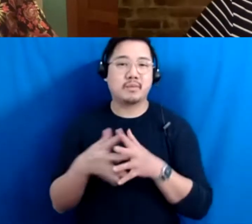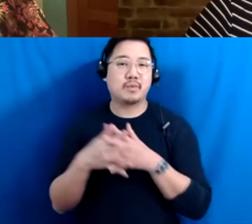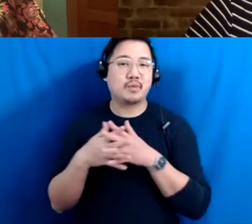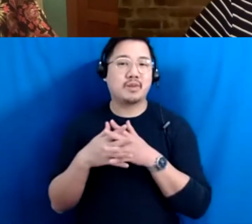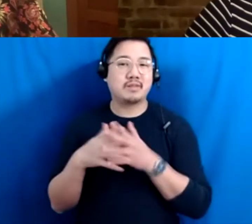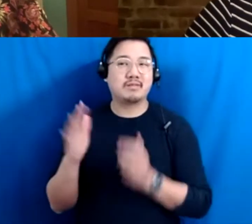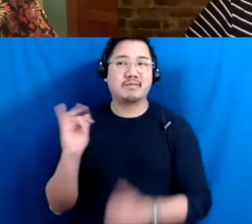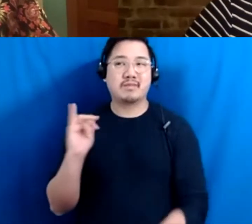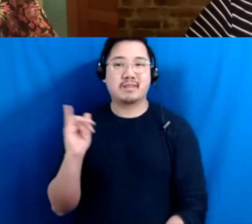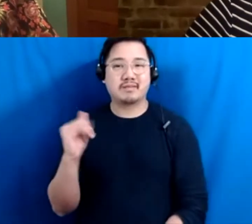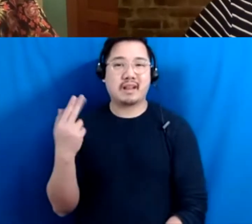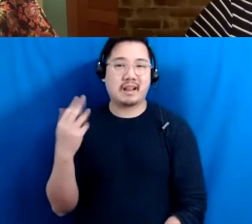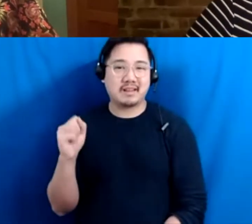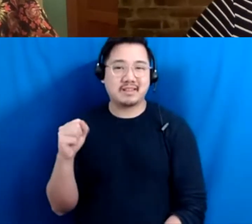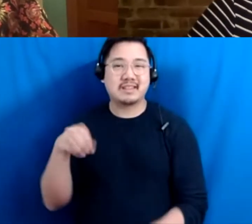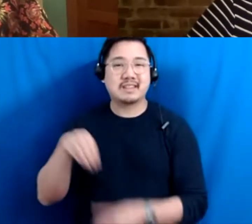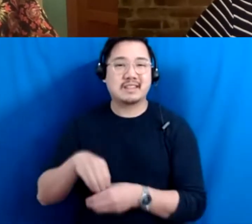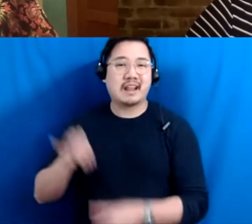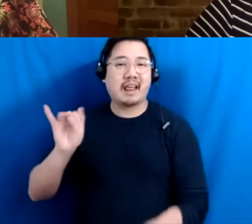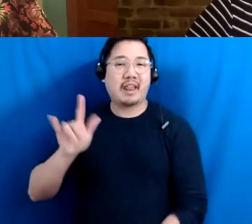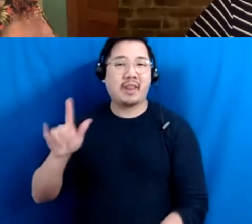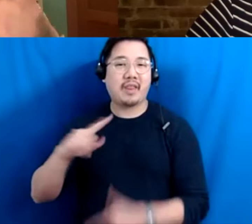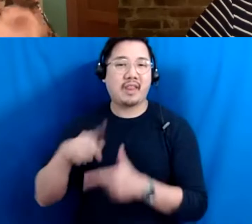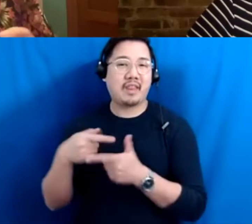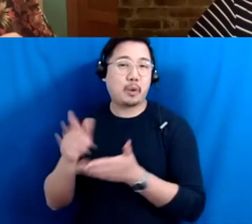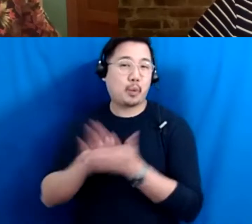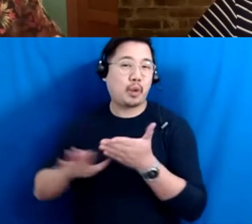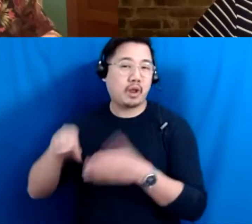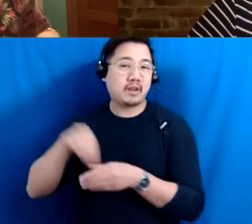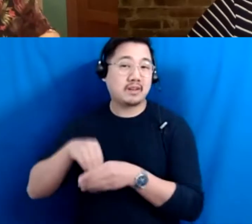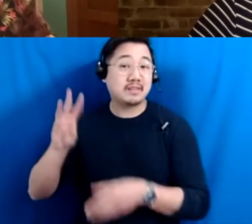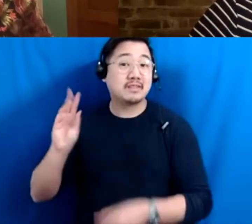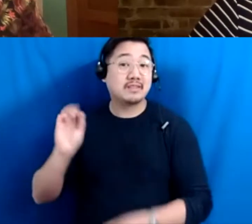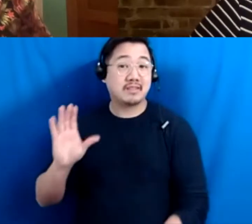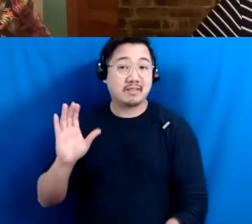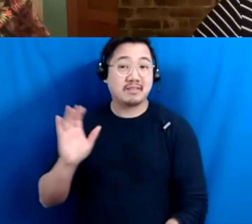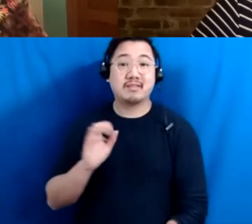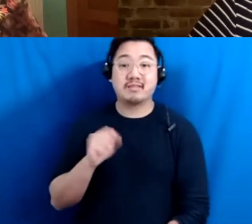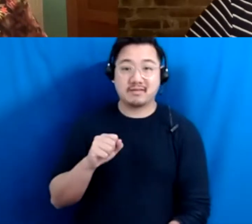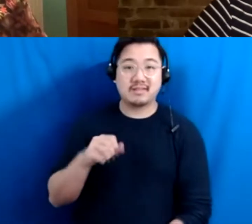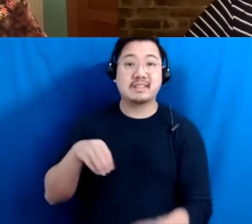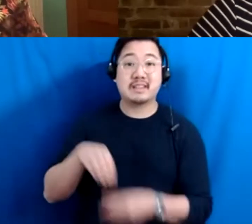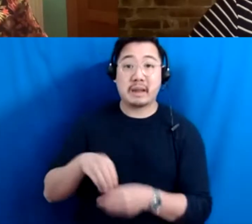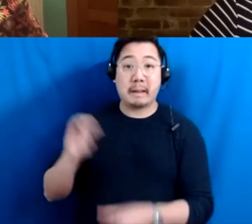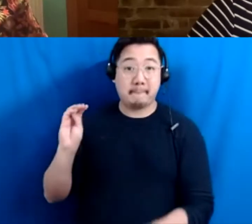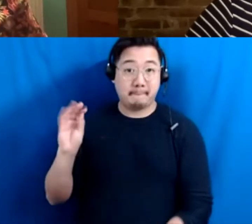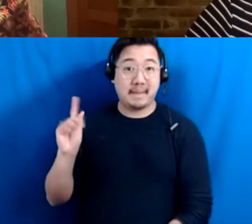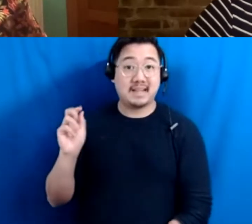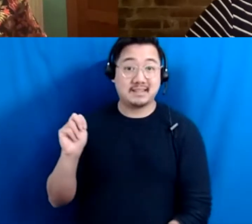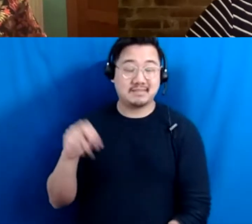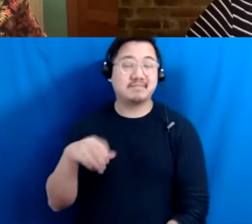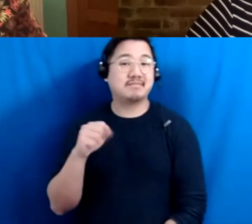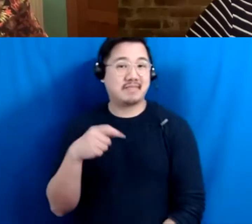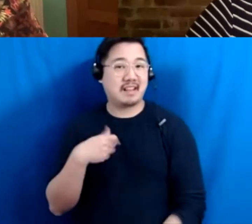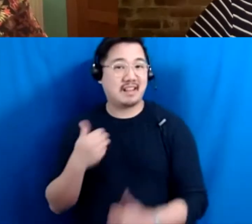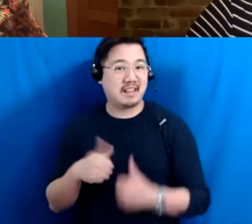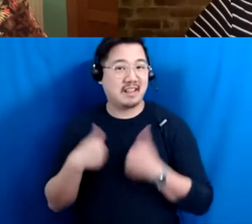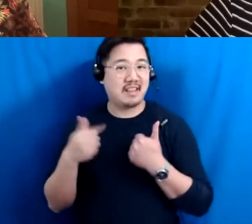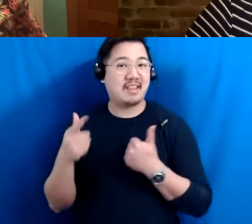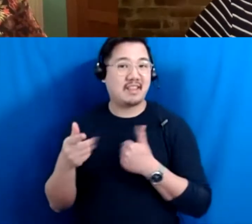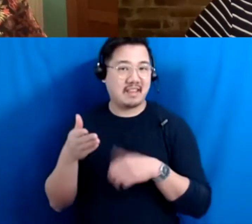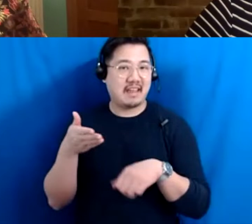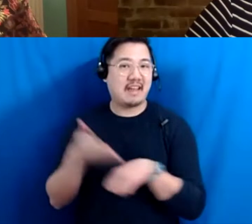did a year of high school in Illinois, then did college in Wisconsin, but Madison, right? yeah, in Madison, and then lived there for a little bit